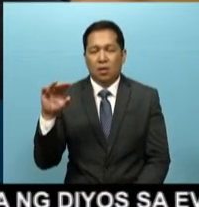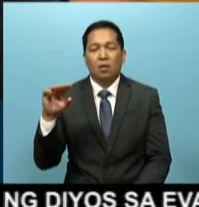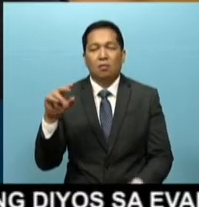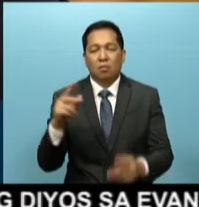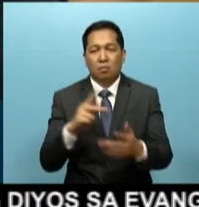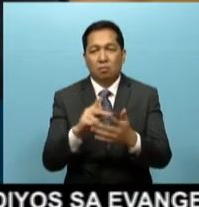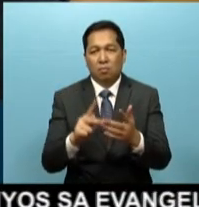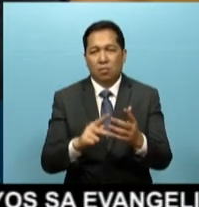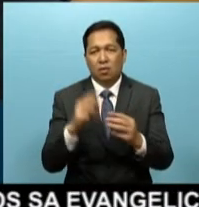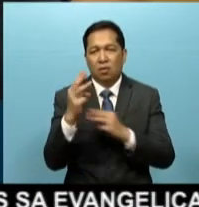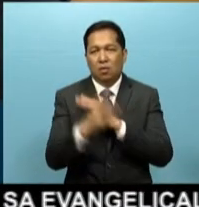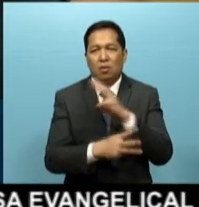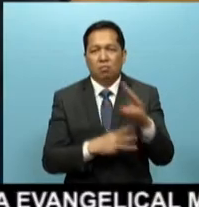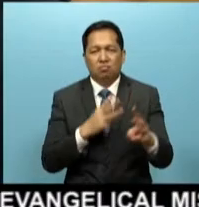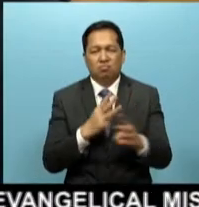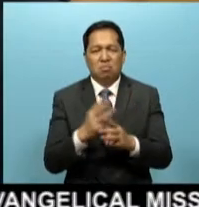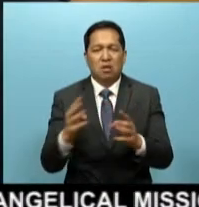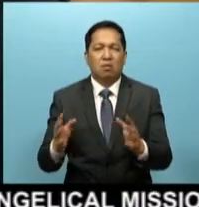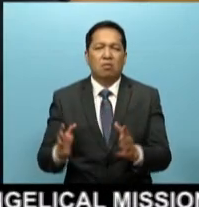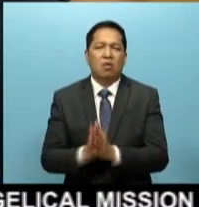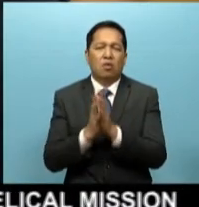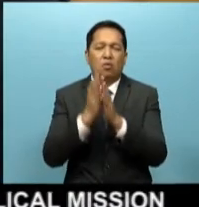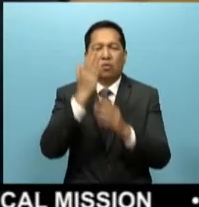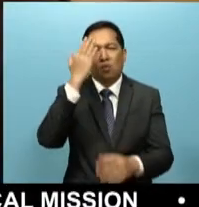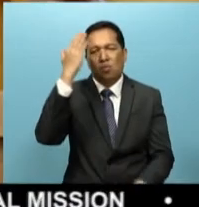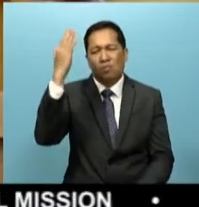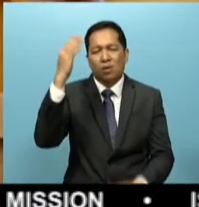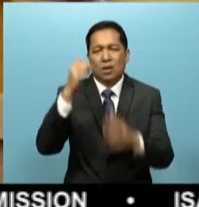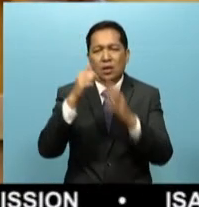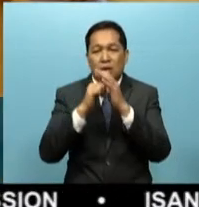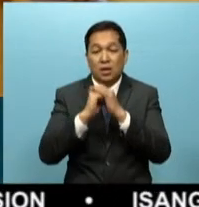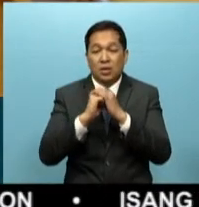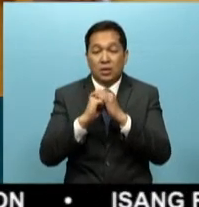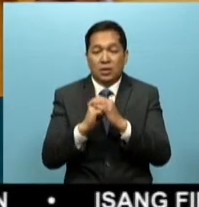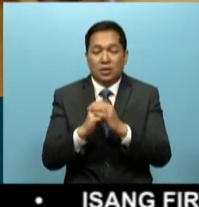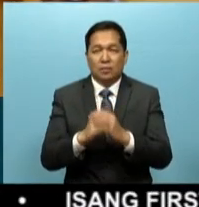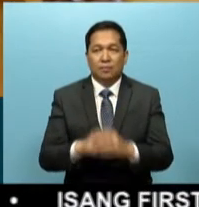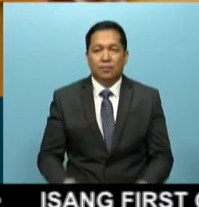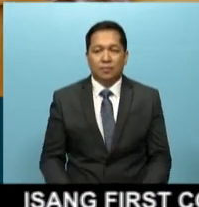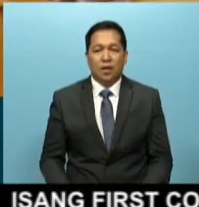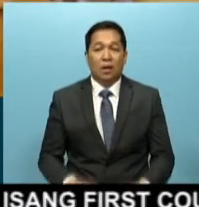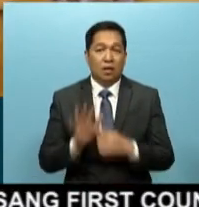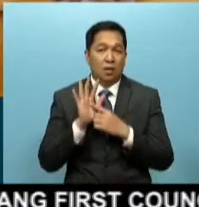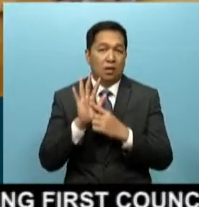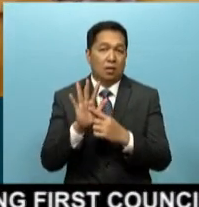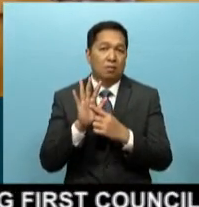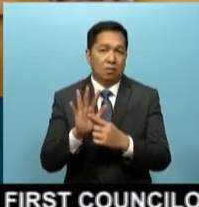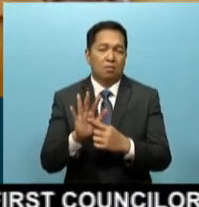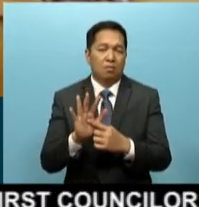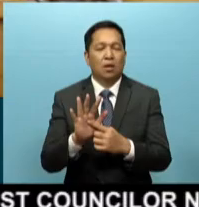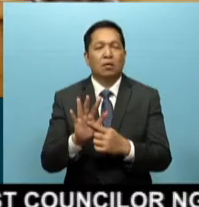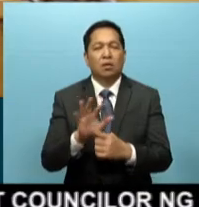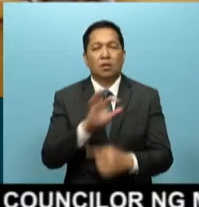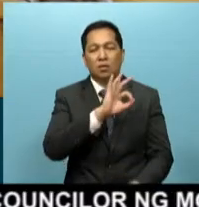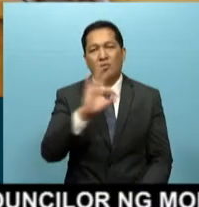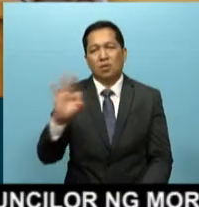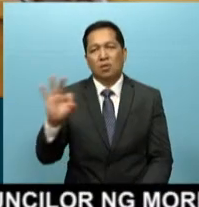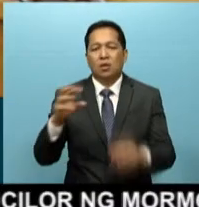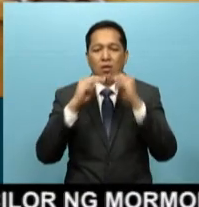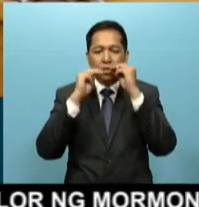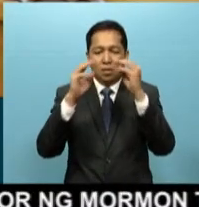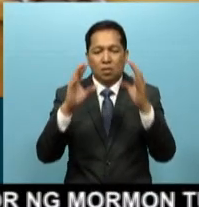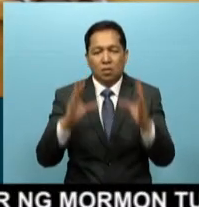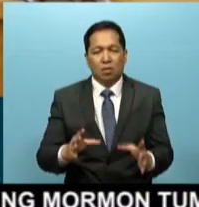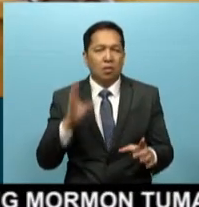na patuloy pong magpupuri at sasamba sa ating Panginoong Diyos. The sacred event was led by the supervising district minister, Brother